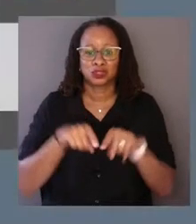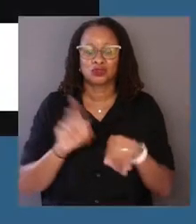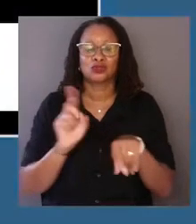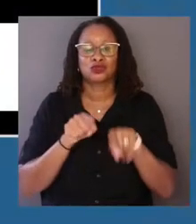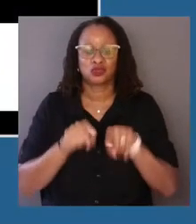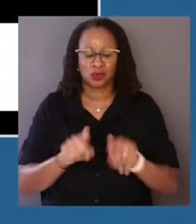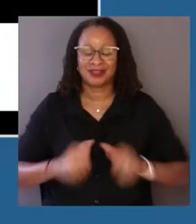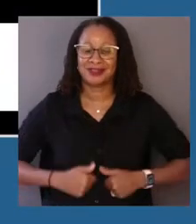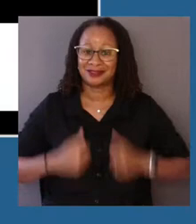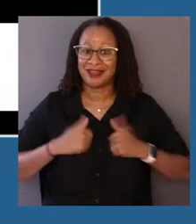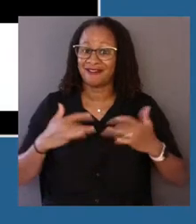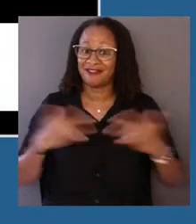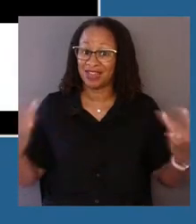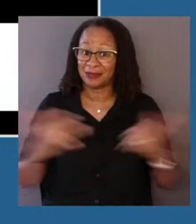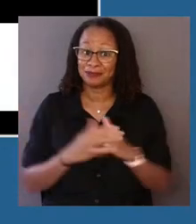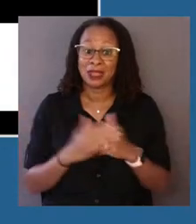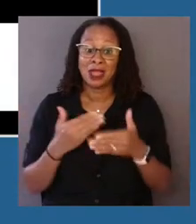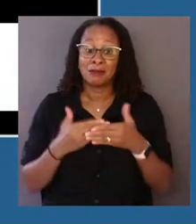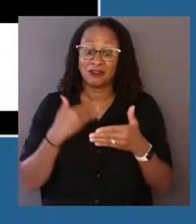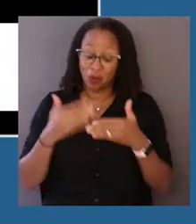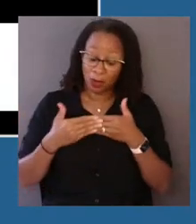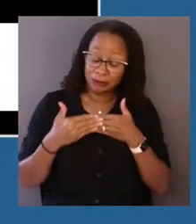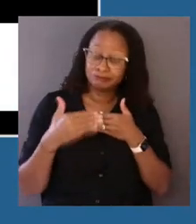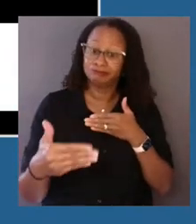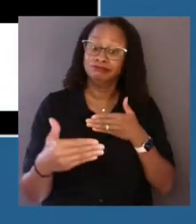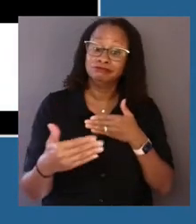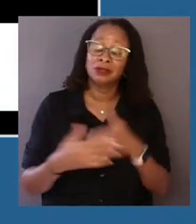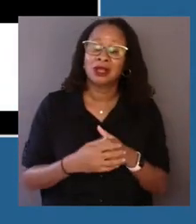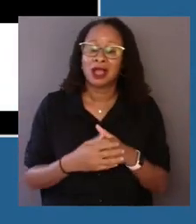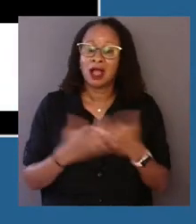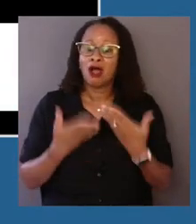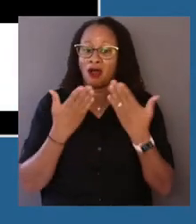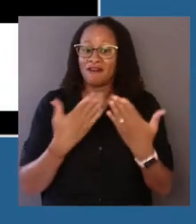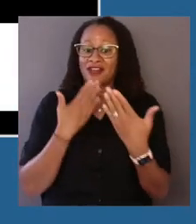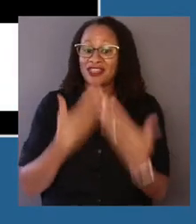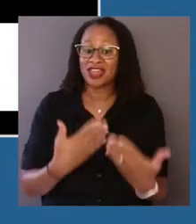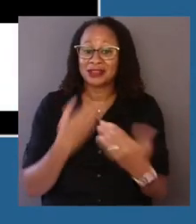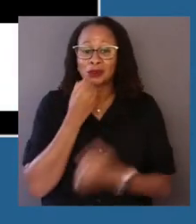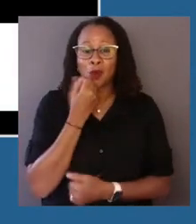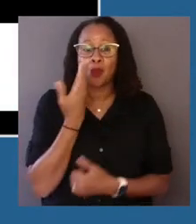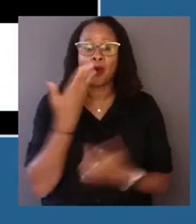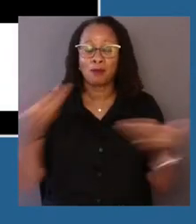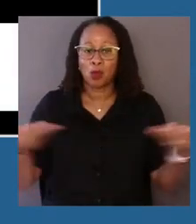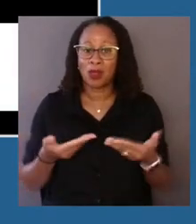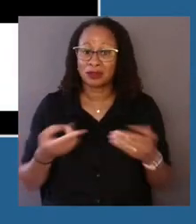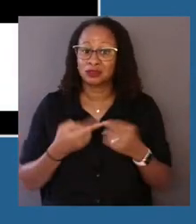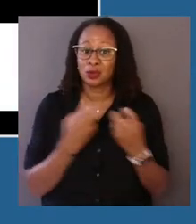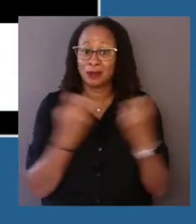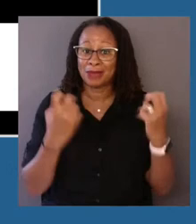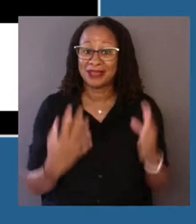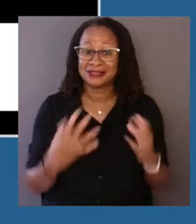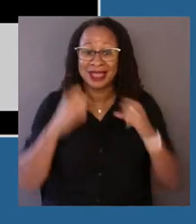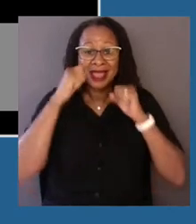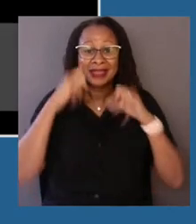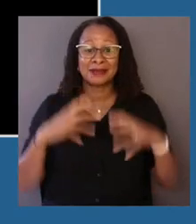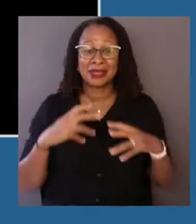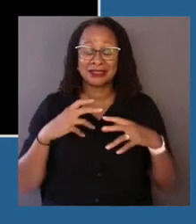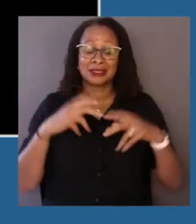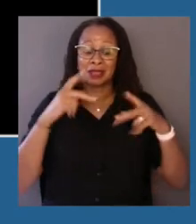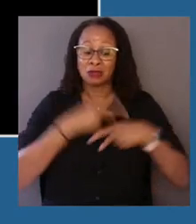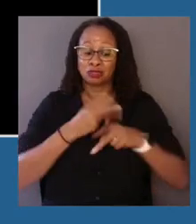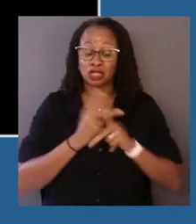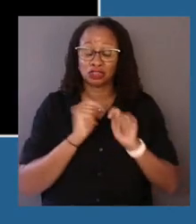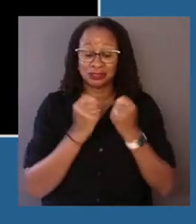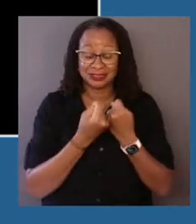Before we go further, and offer thanks and a warm welcome to our panelists and our amazing production team, I'd like